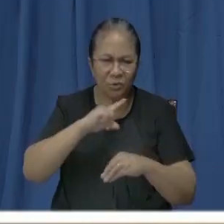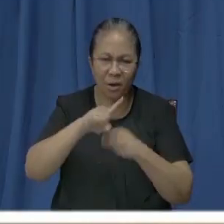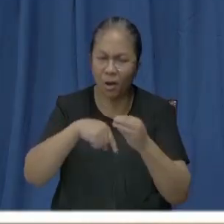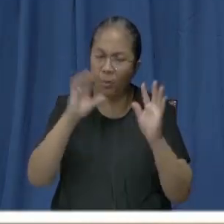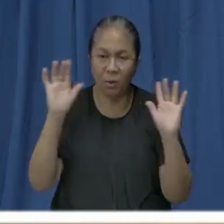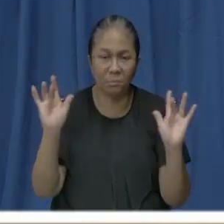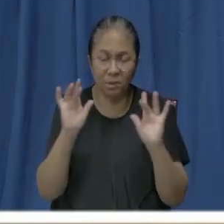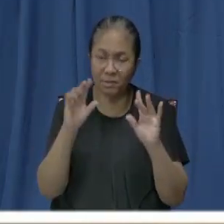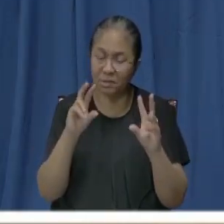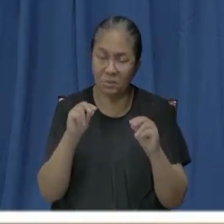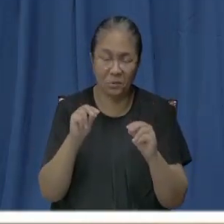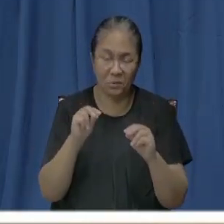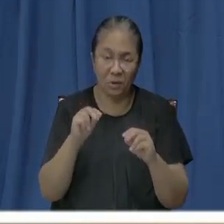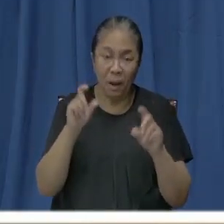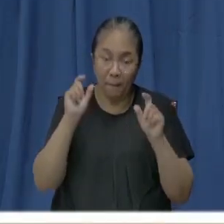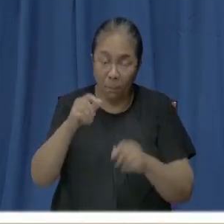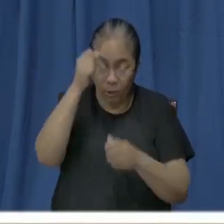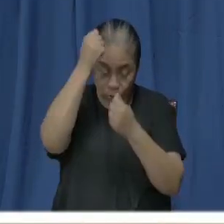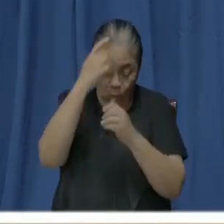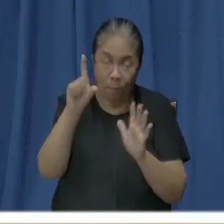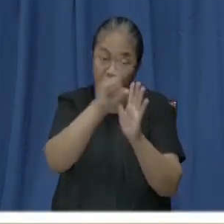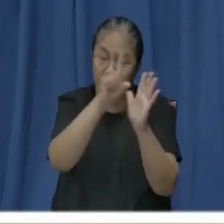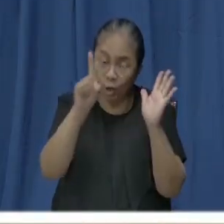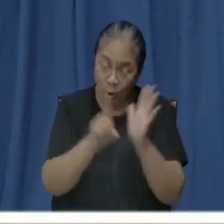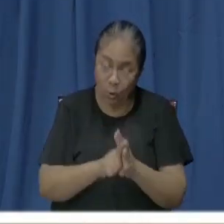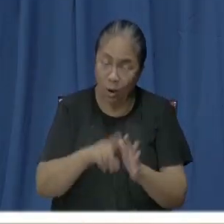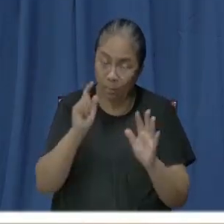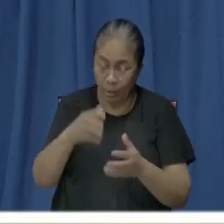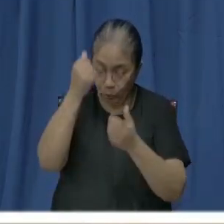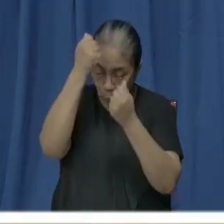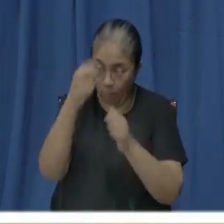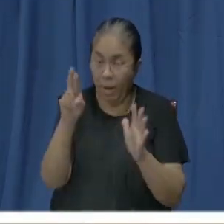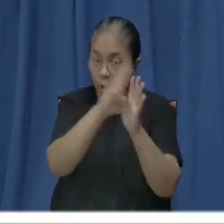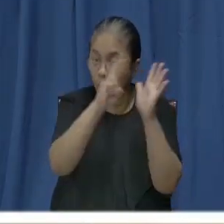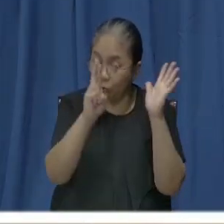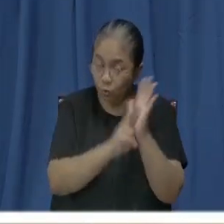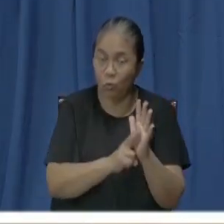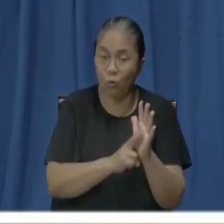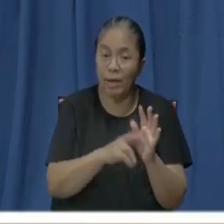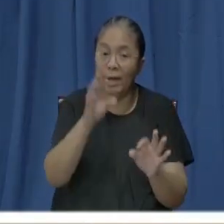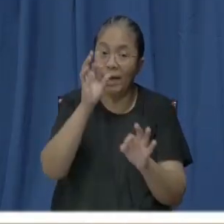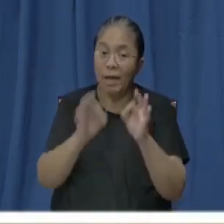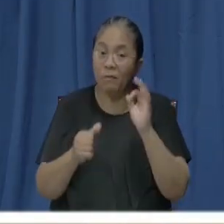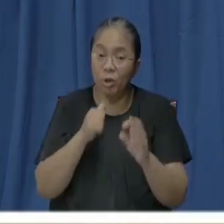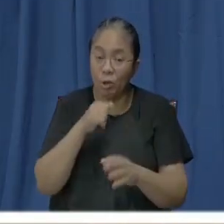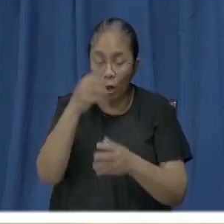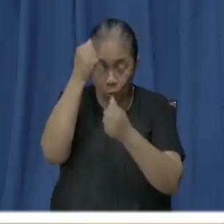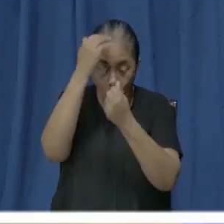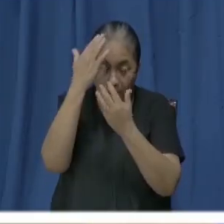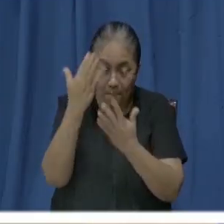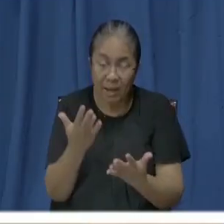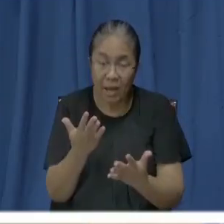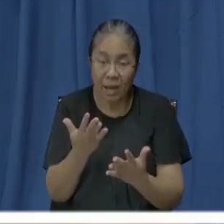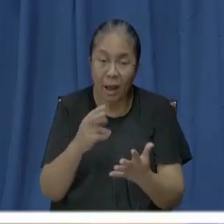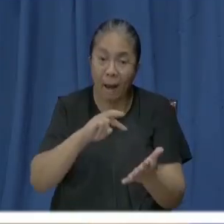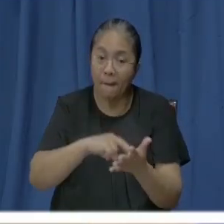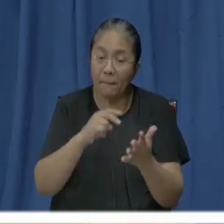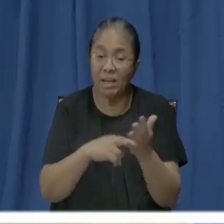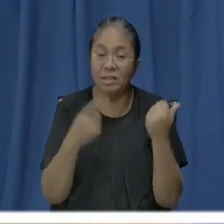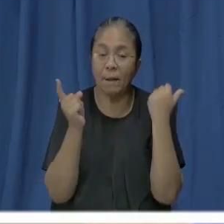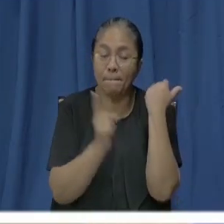by the rule, you live by the law, and if you did not, you felt the full brunt of the